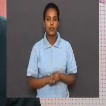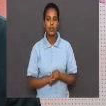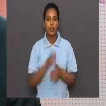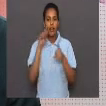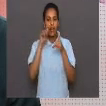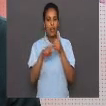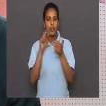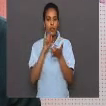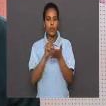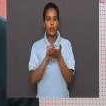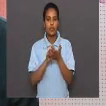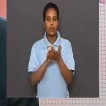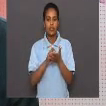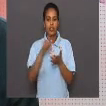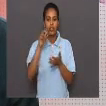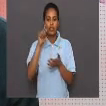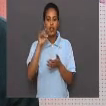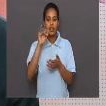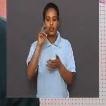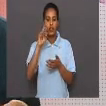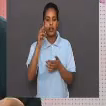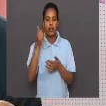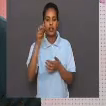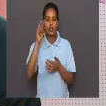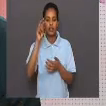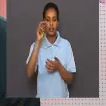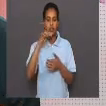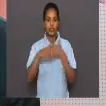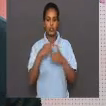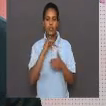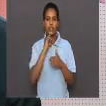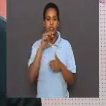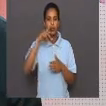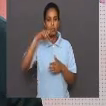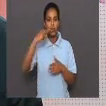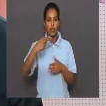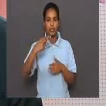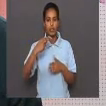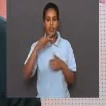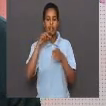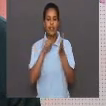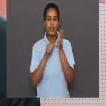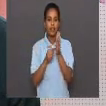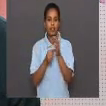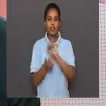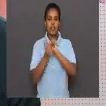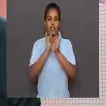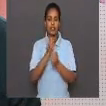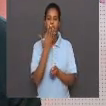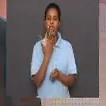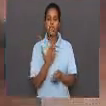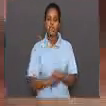The end point of titration is the pH at which the indicator changes